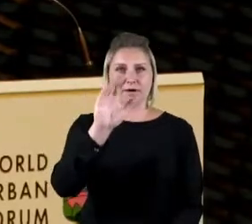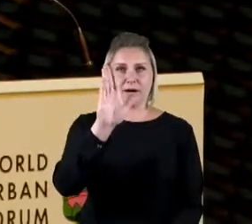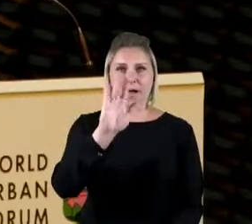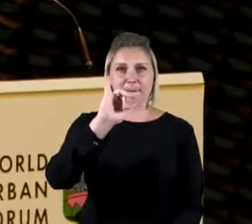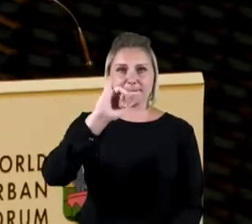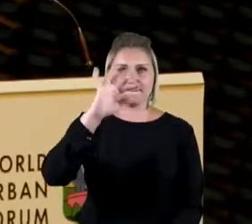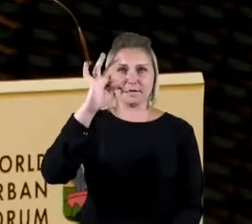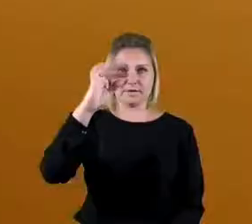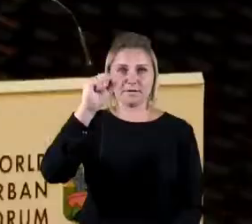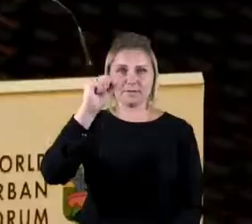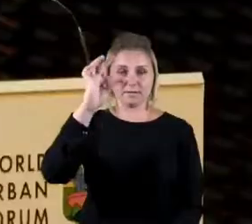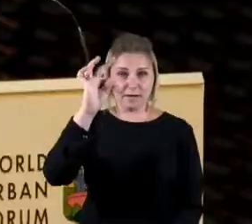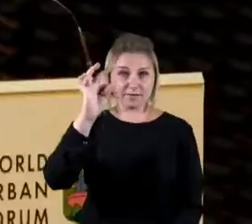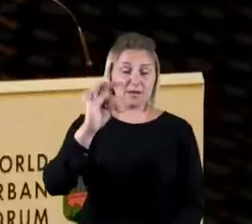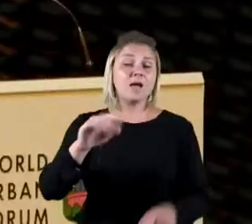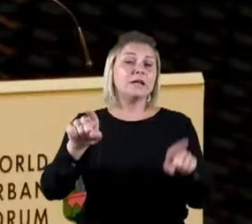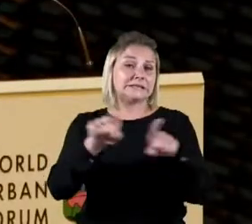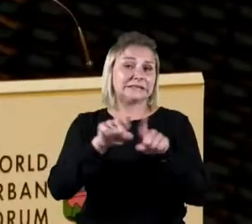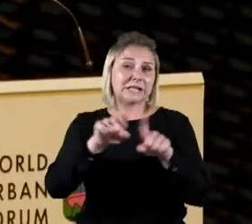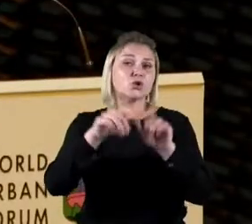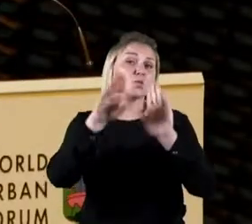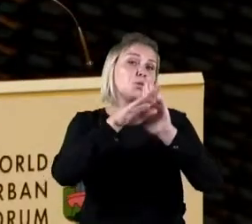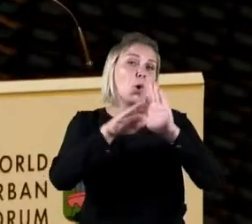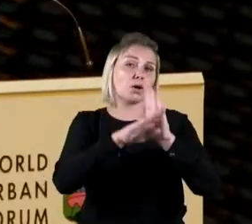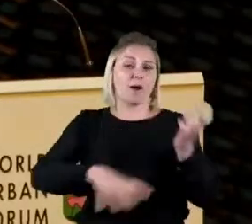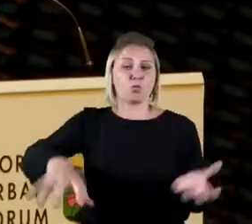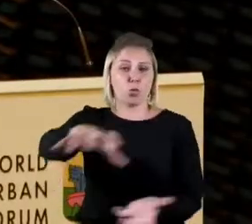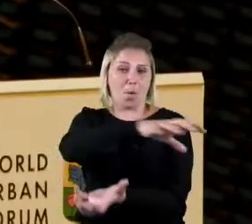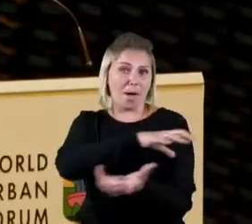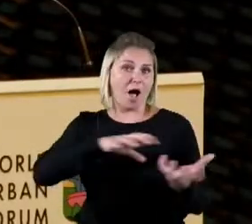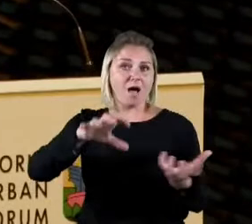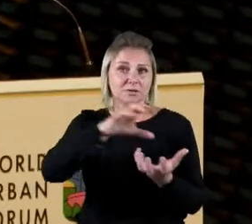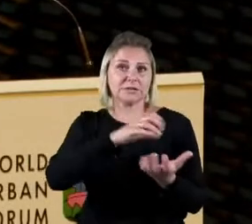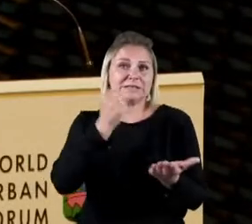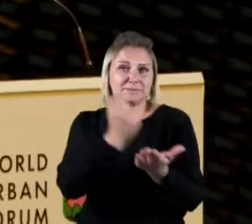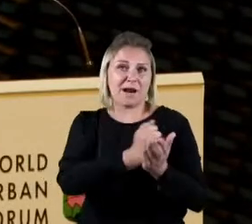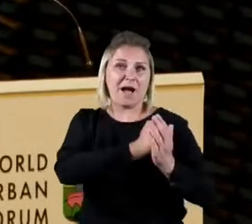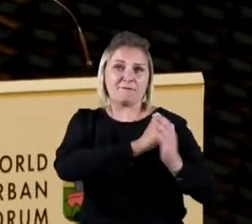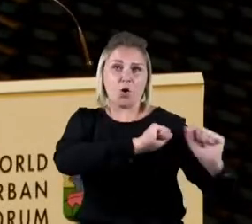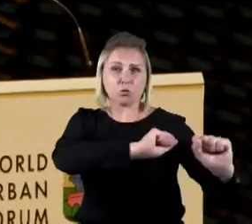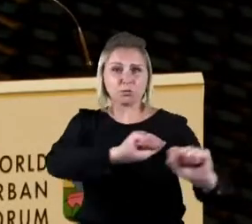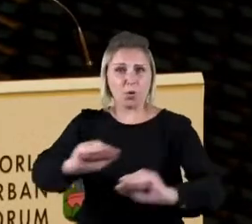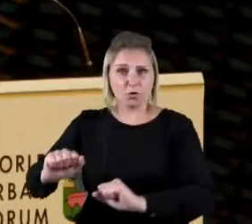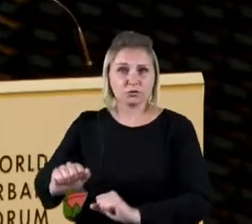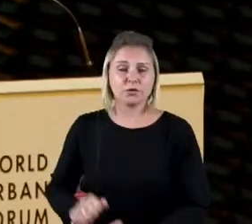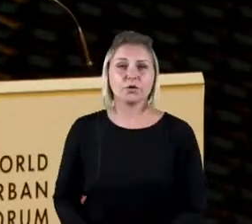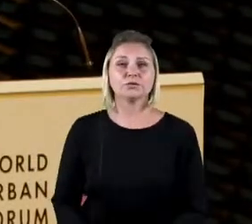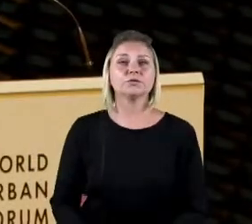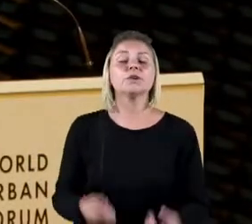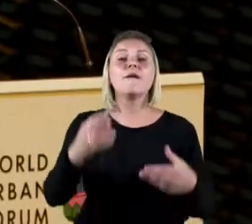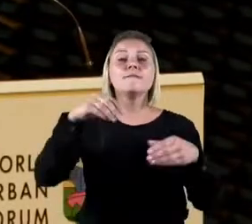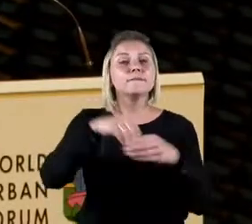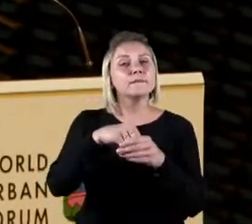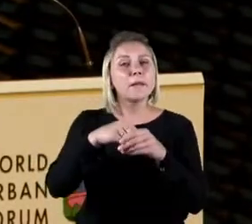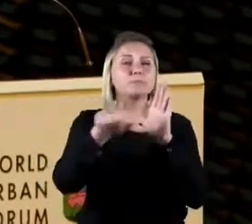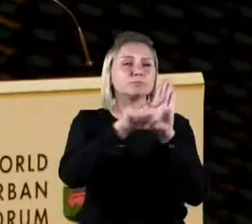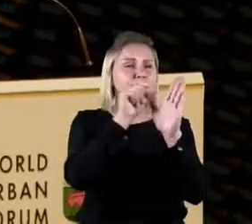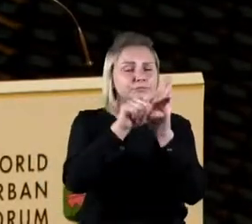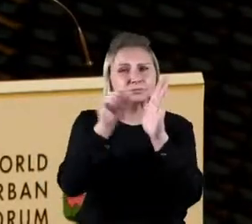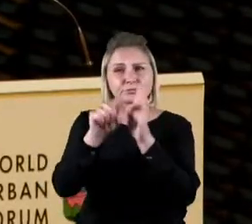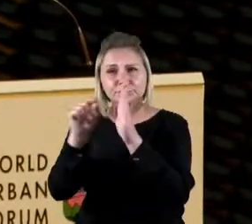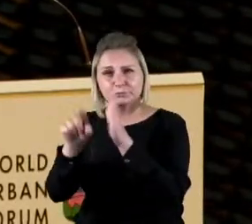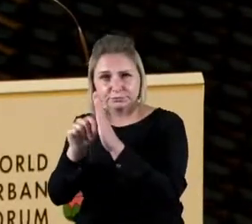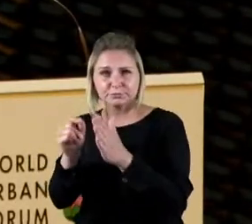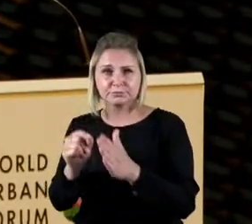Program in bringing this methodology for the City Resilience Profiling Tool that my fellow